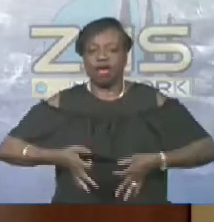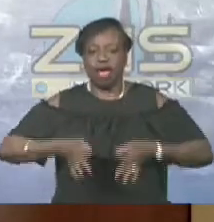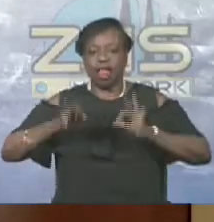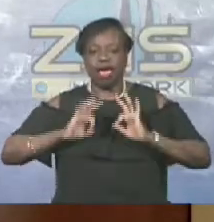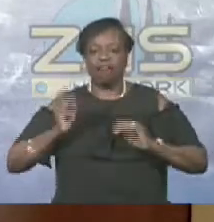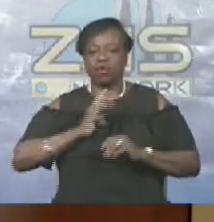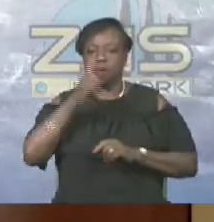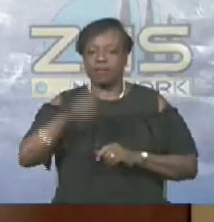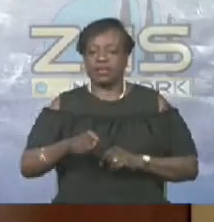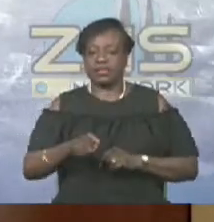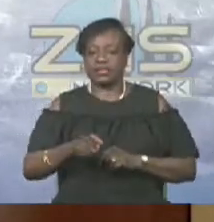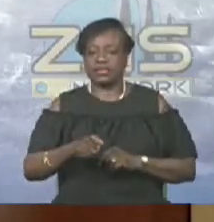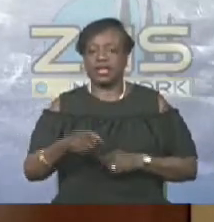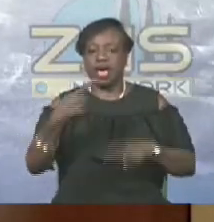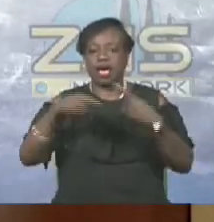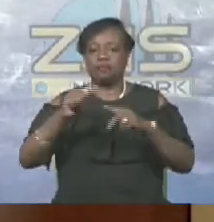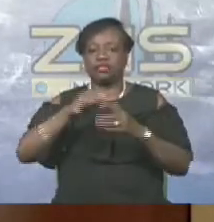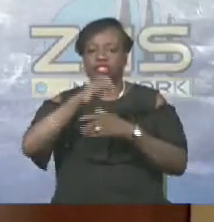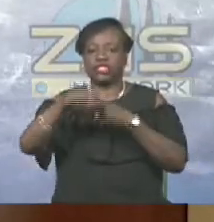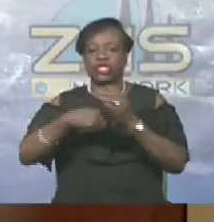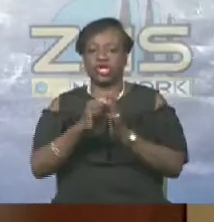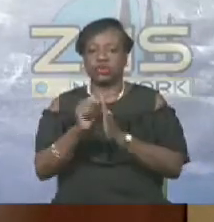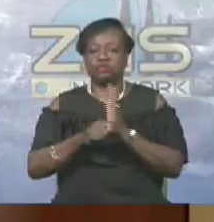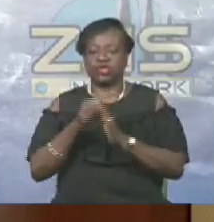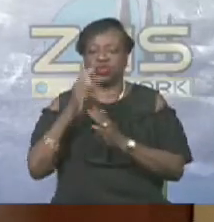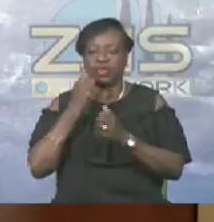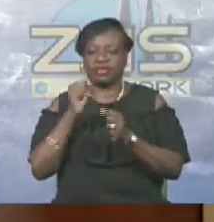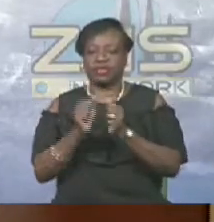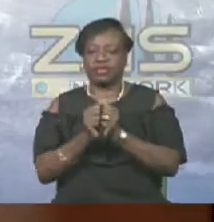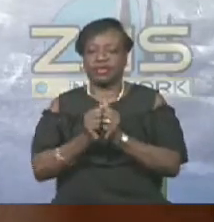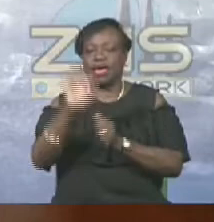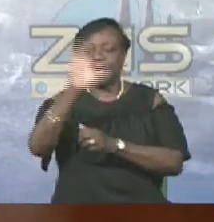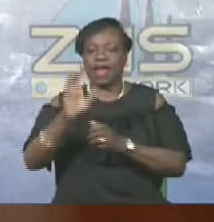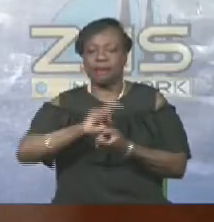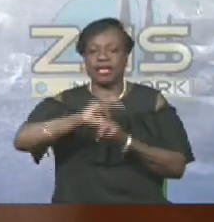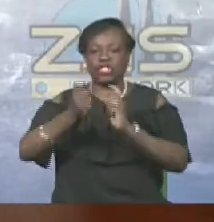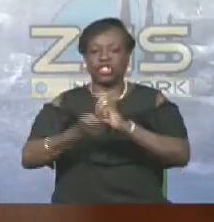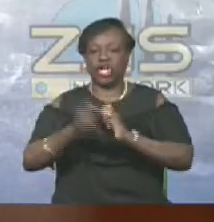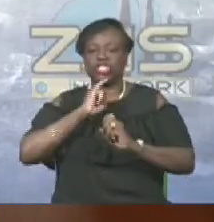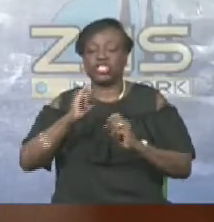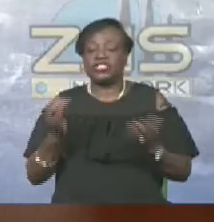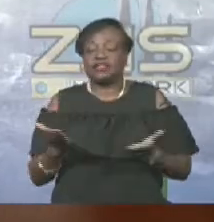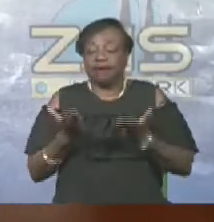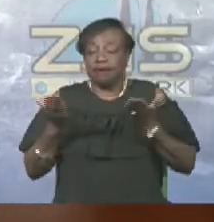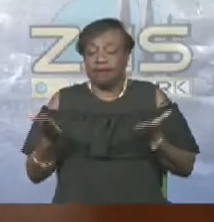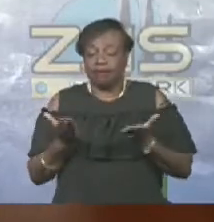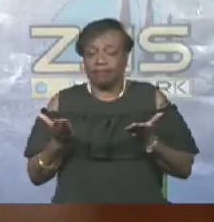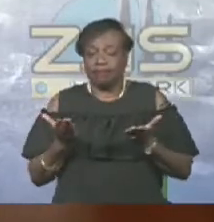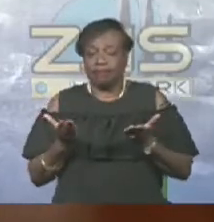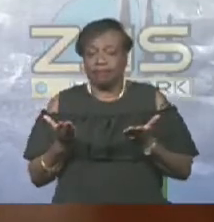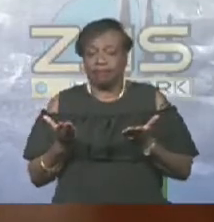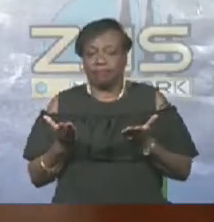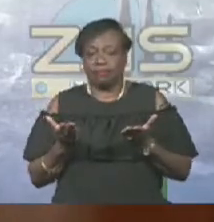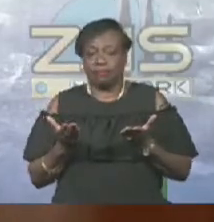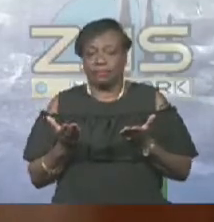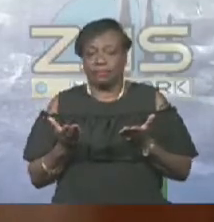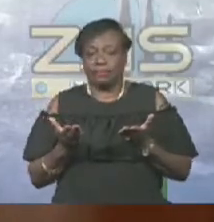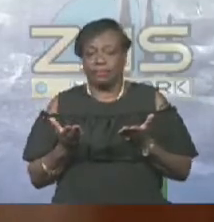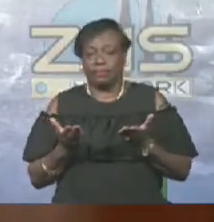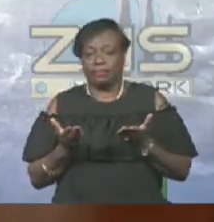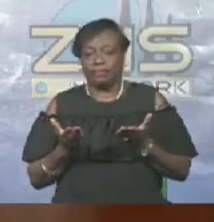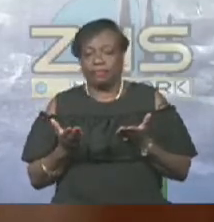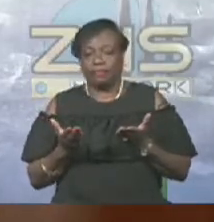to terms with. The climate change is here. Somebody referred to persons affected by the storm as climate